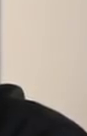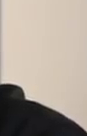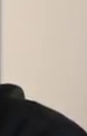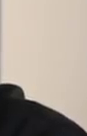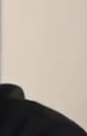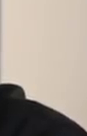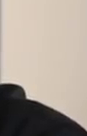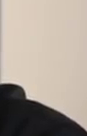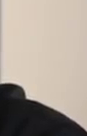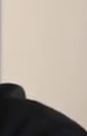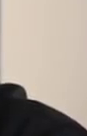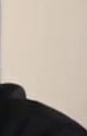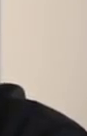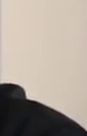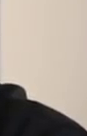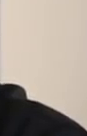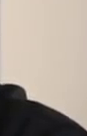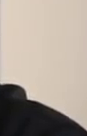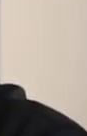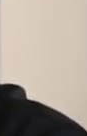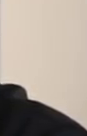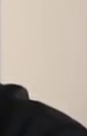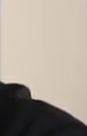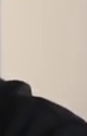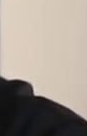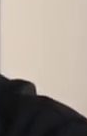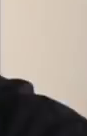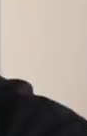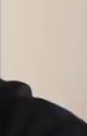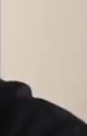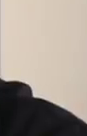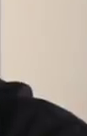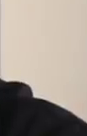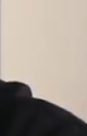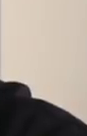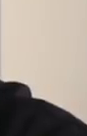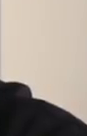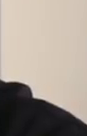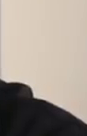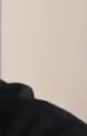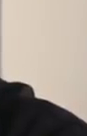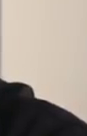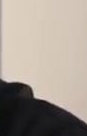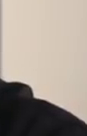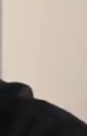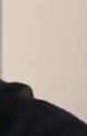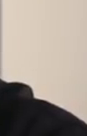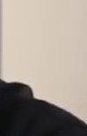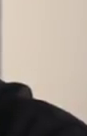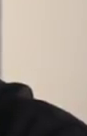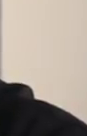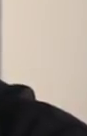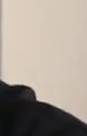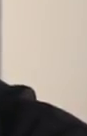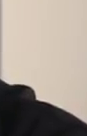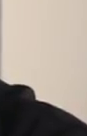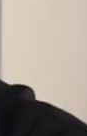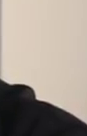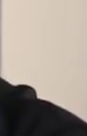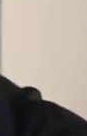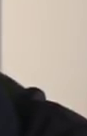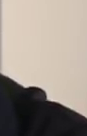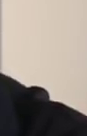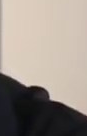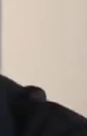they should not release until after this, it's according, what are the laws? They'll follow the laws of this country. What do they say?